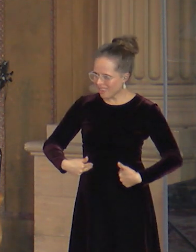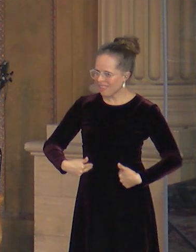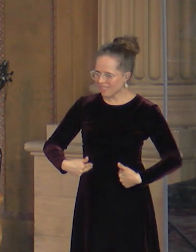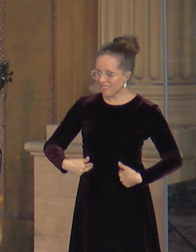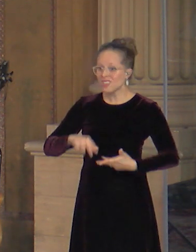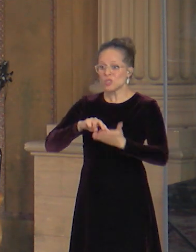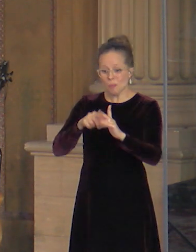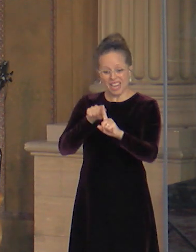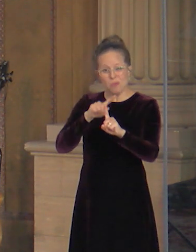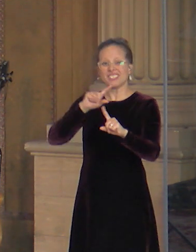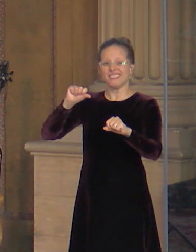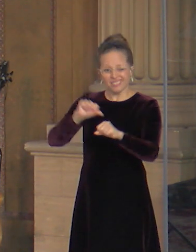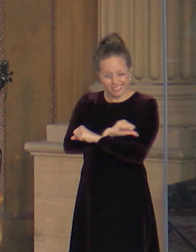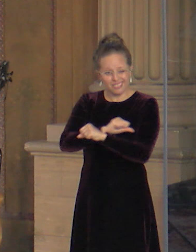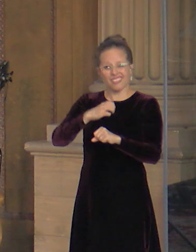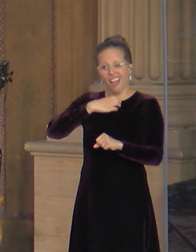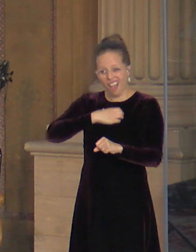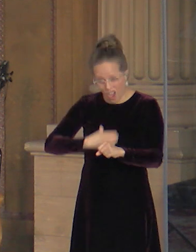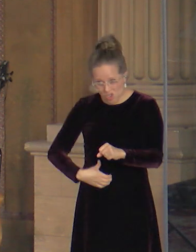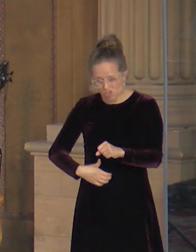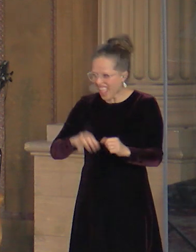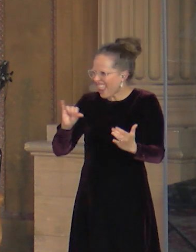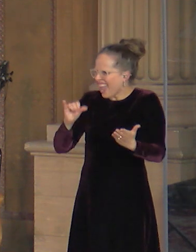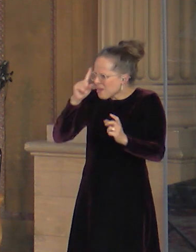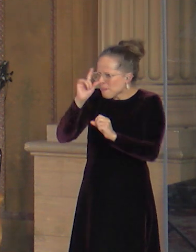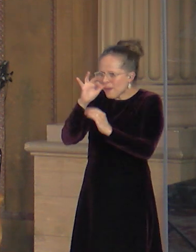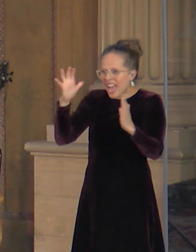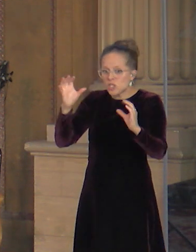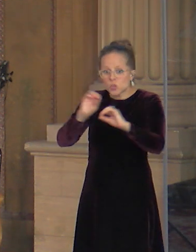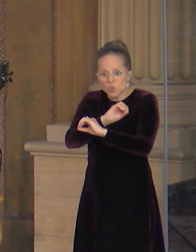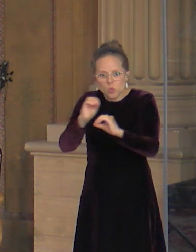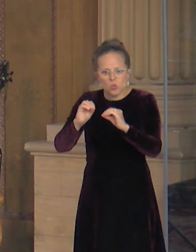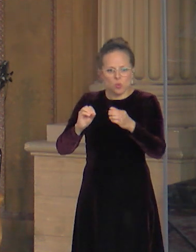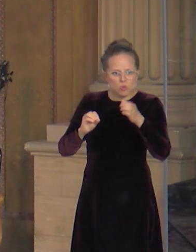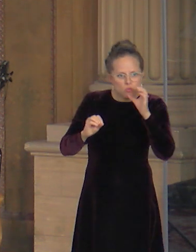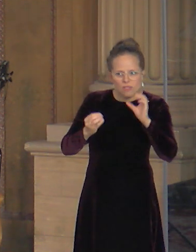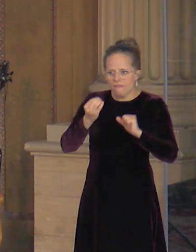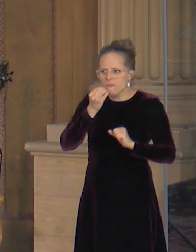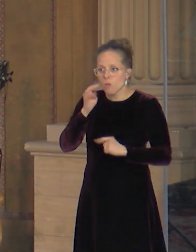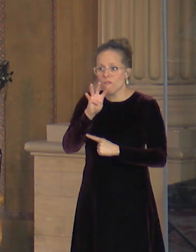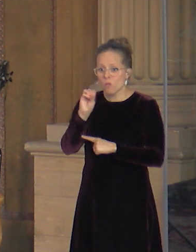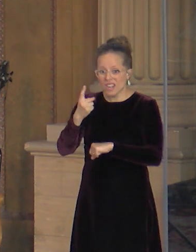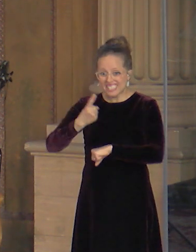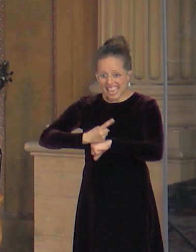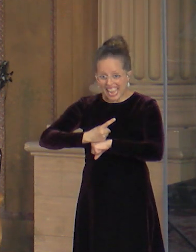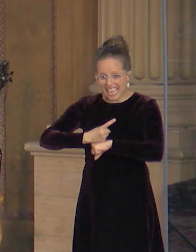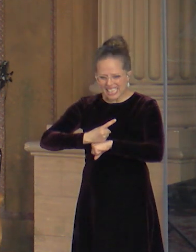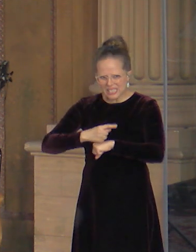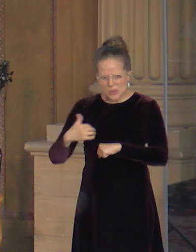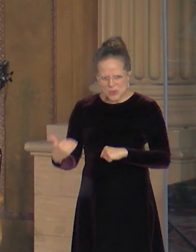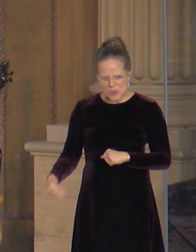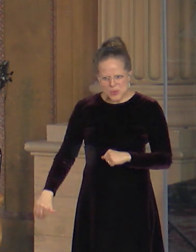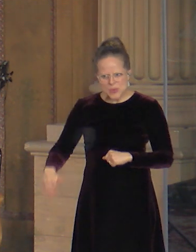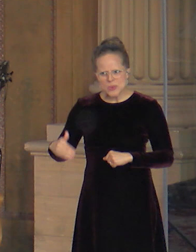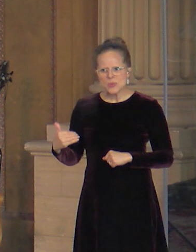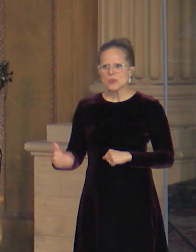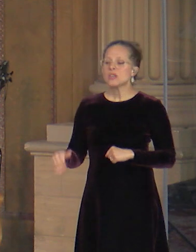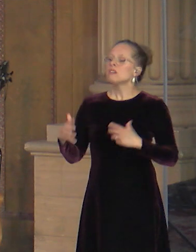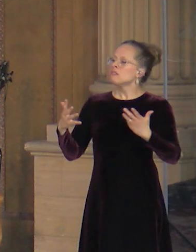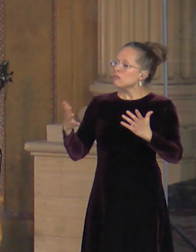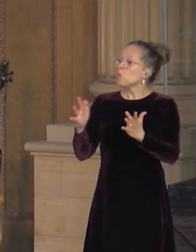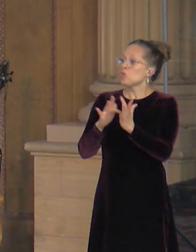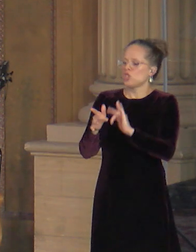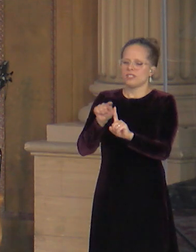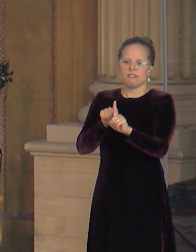truly hungry just like we would be after not eating for 40 days and he was truly tempted so this means that Jesus